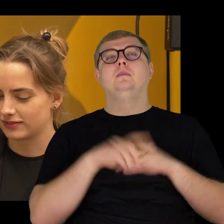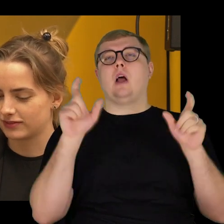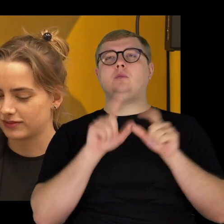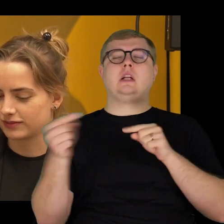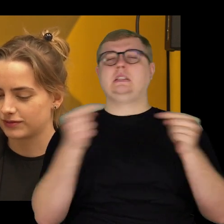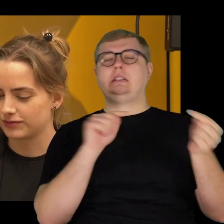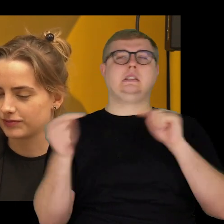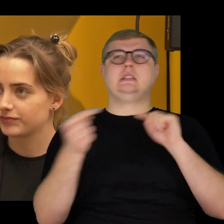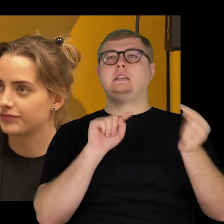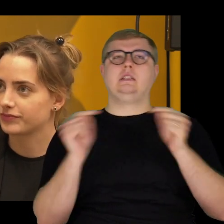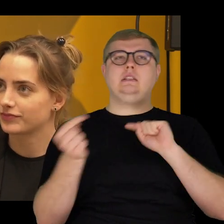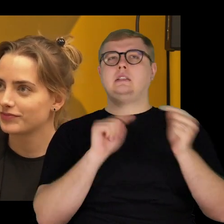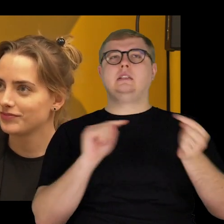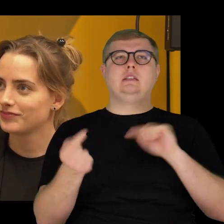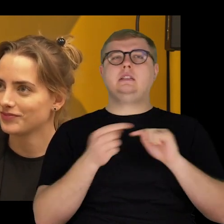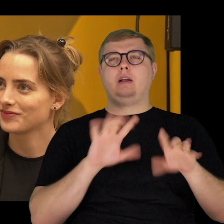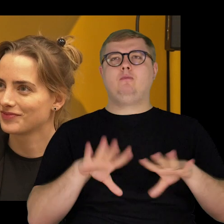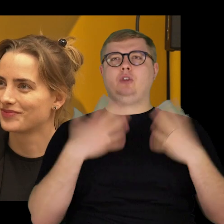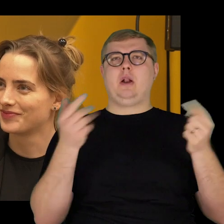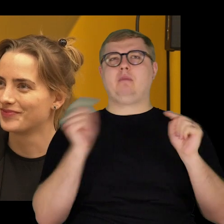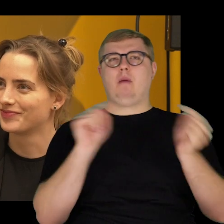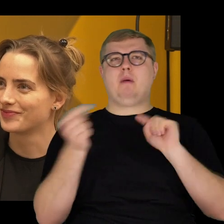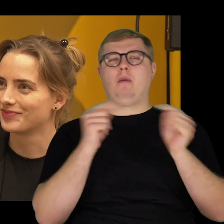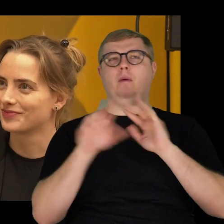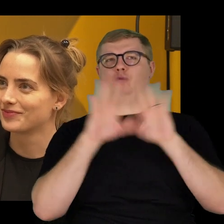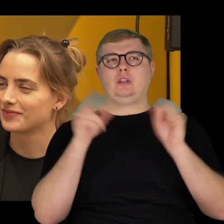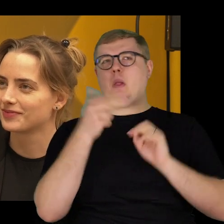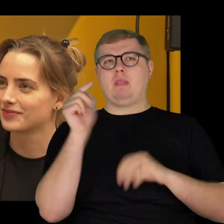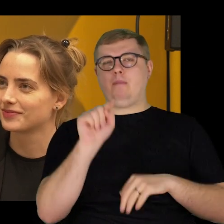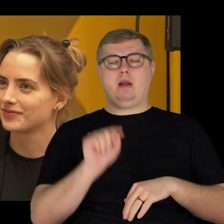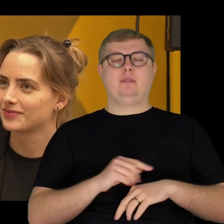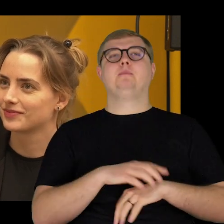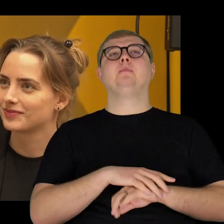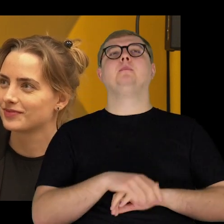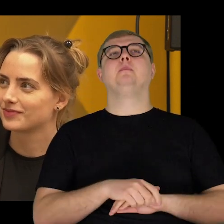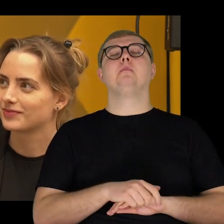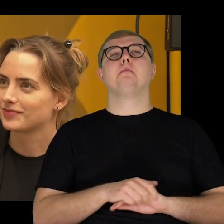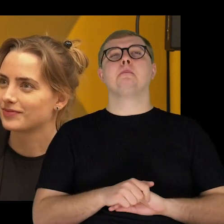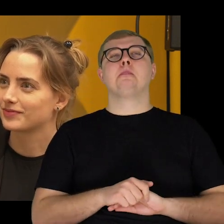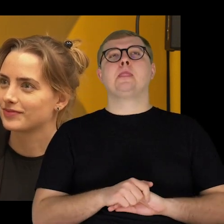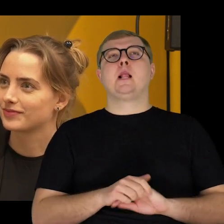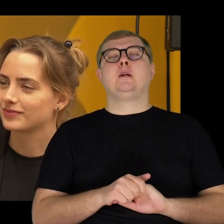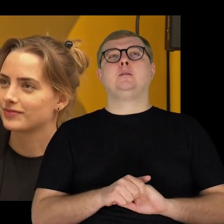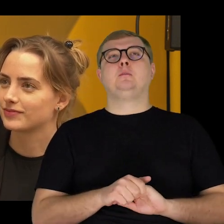like furiously about everything, and I think that's